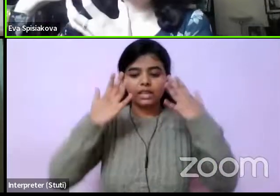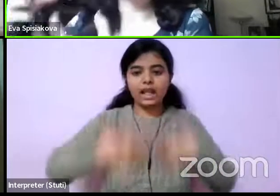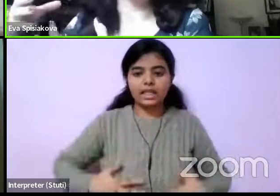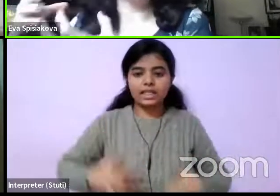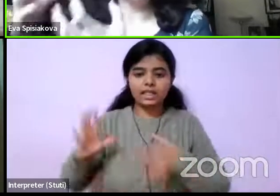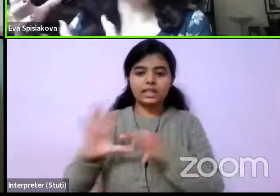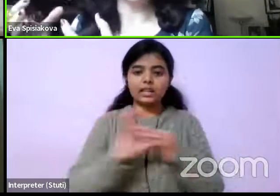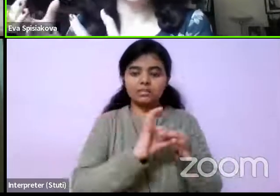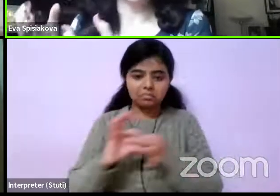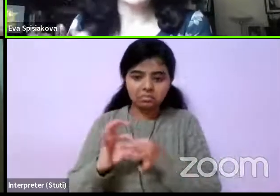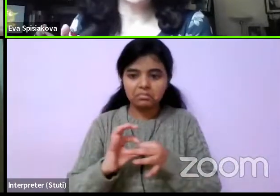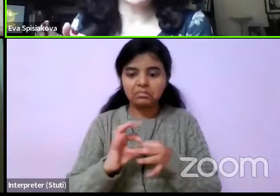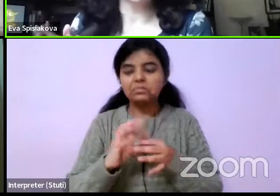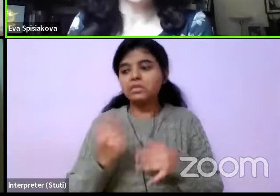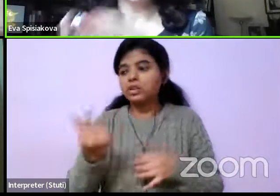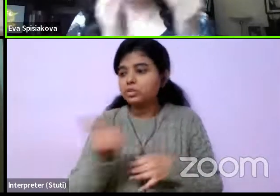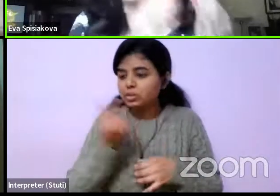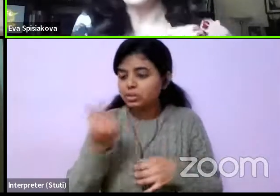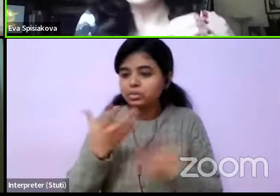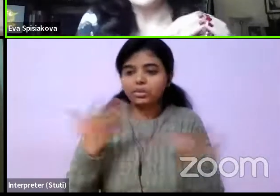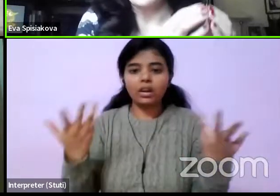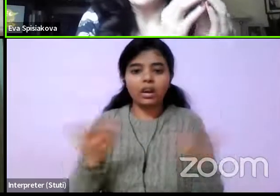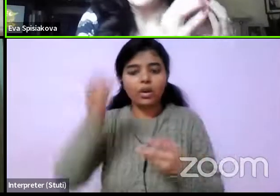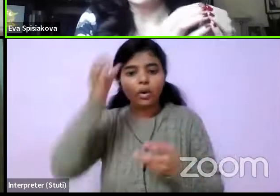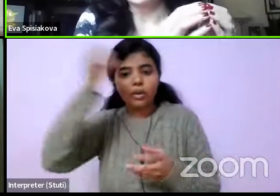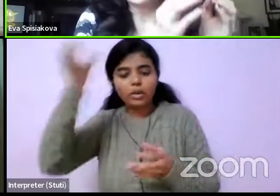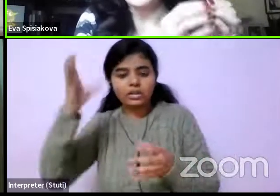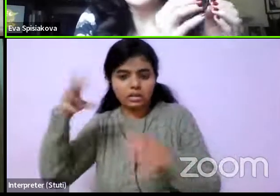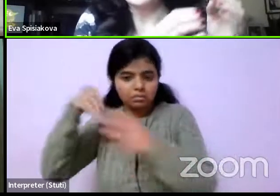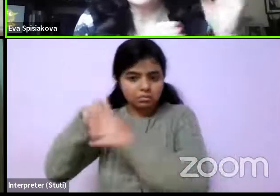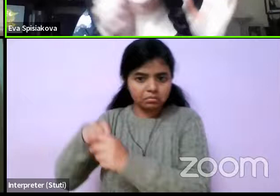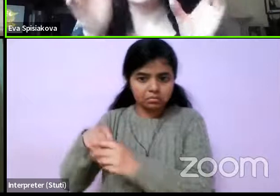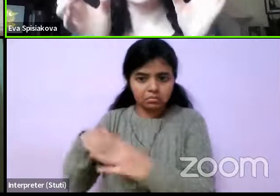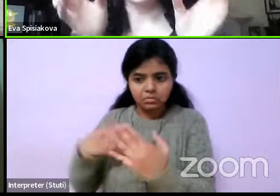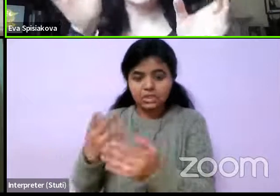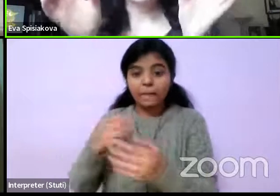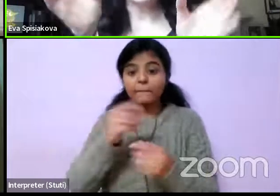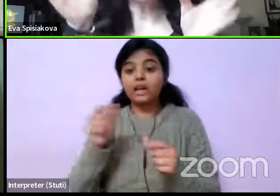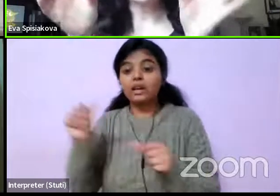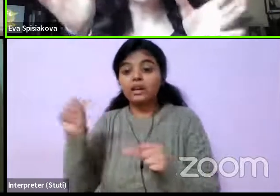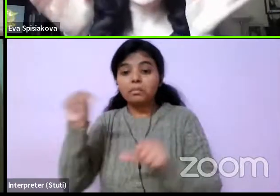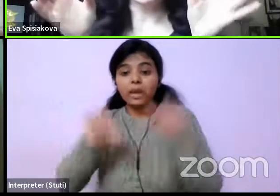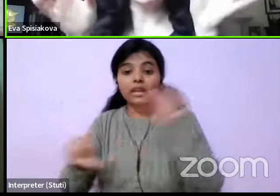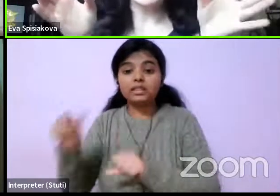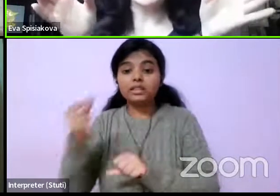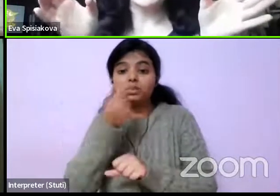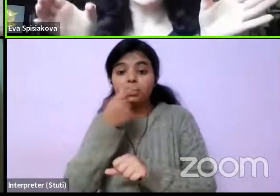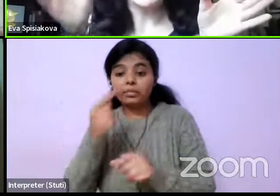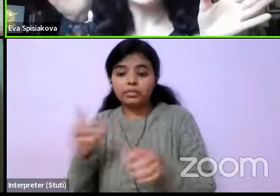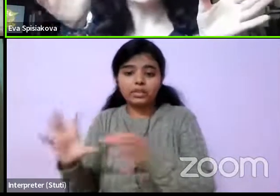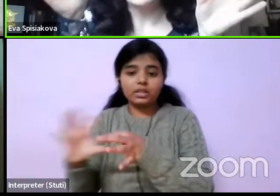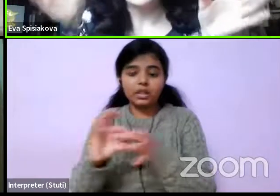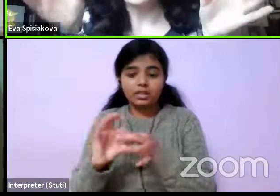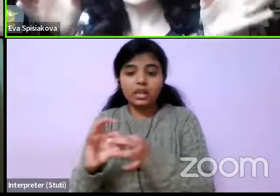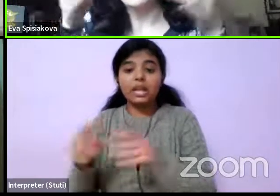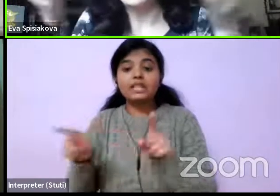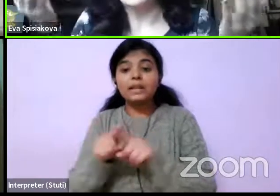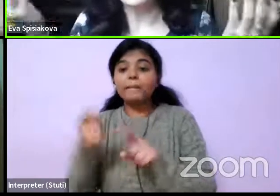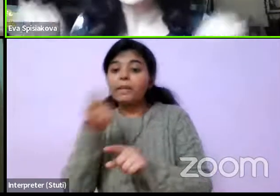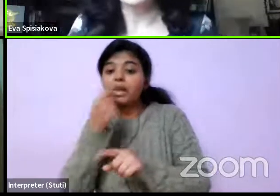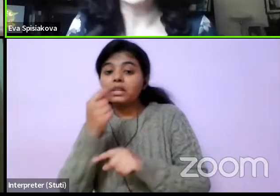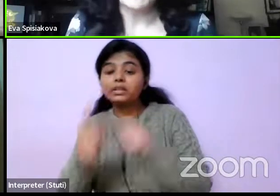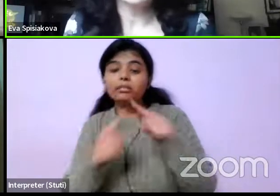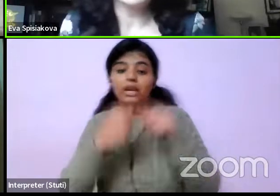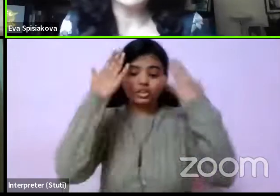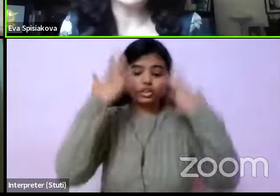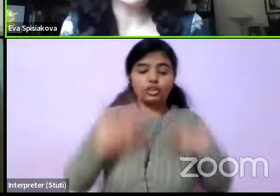what we use when we talk about certain concepts, and applying them onto the medicine. So it sort of straddles between medicine and humanities, as